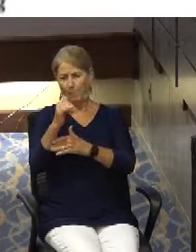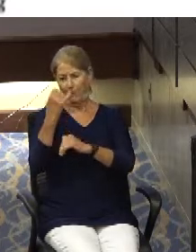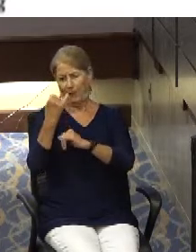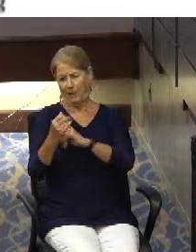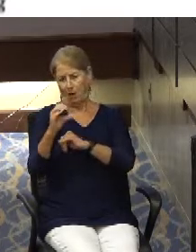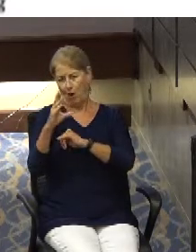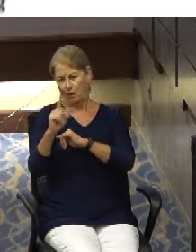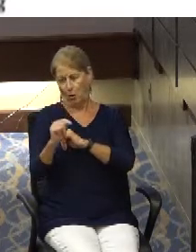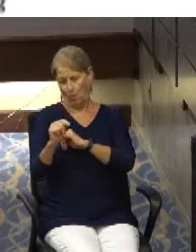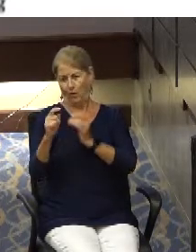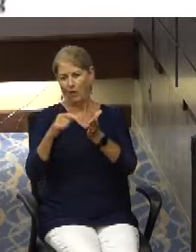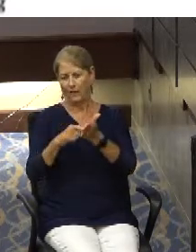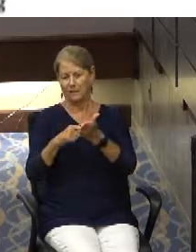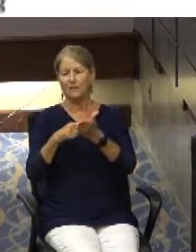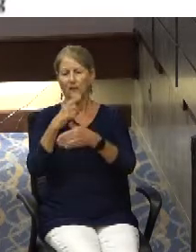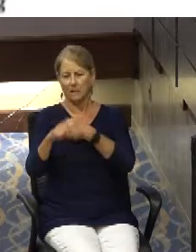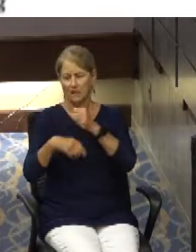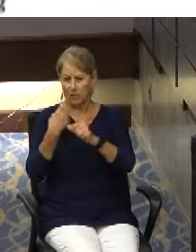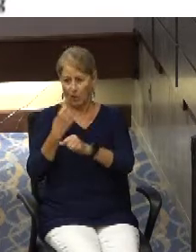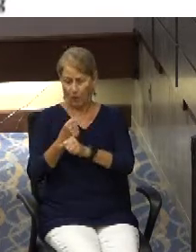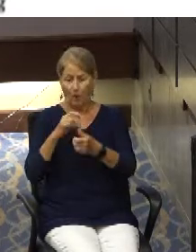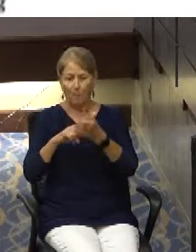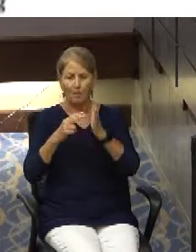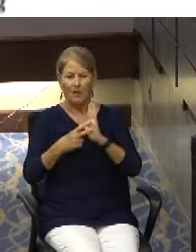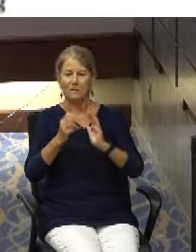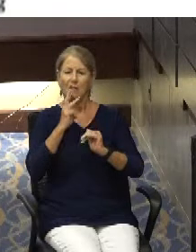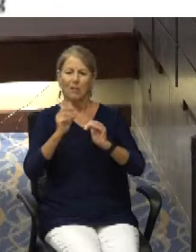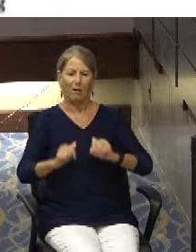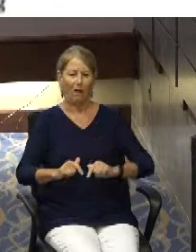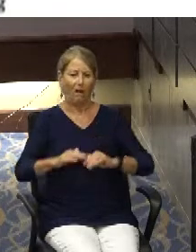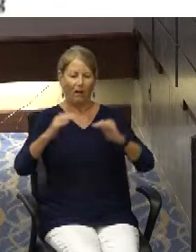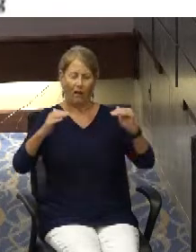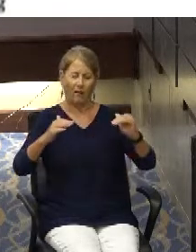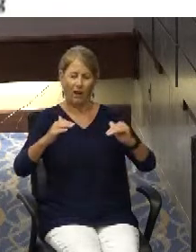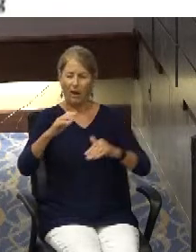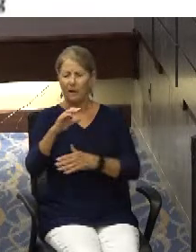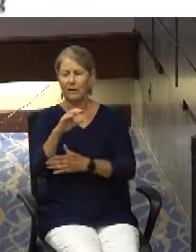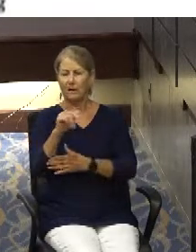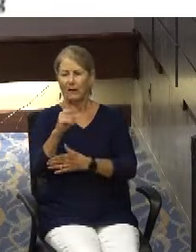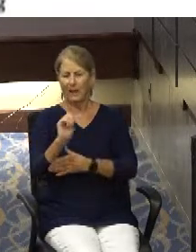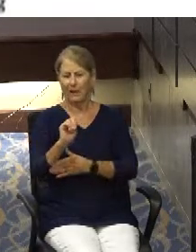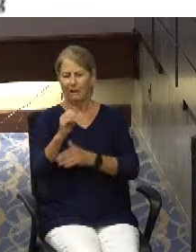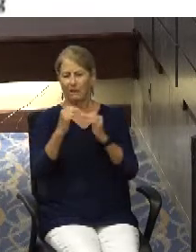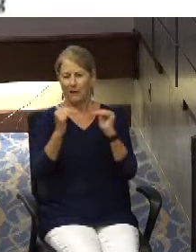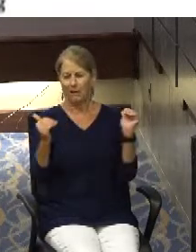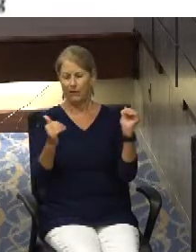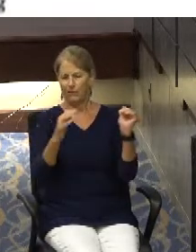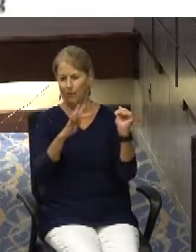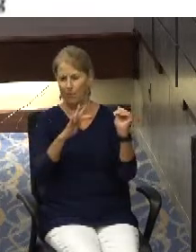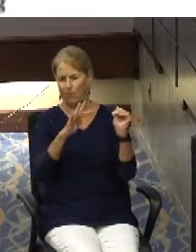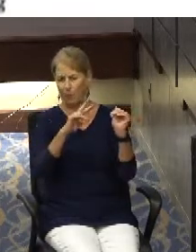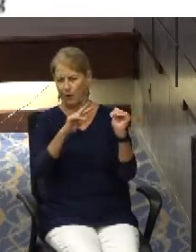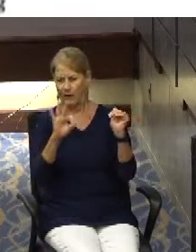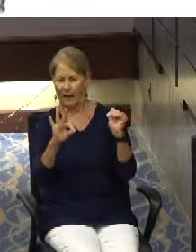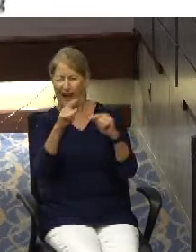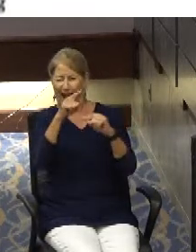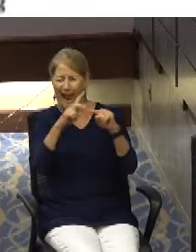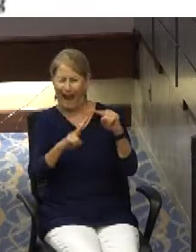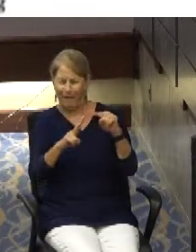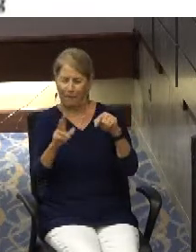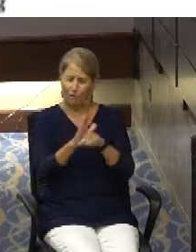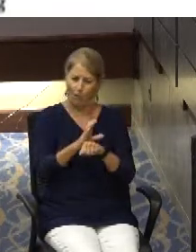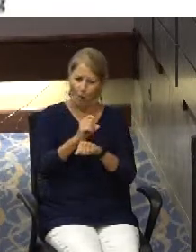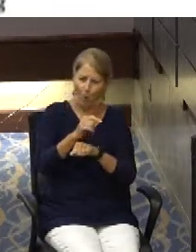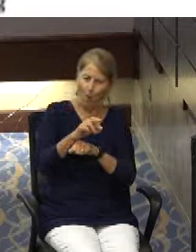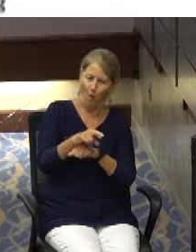this year, which would mean the lake level would be at about 449 or about half full or half empty, depends on if you're a glass half